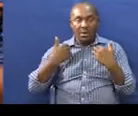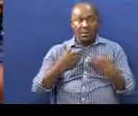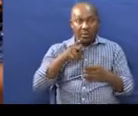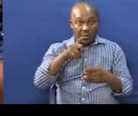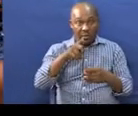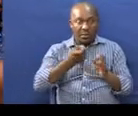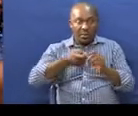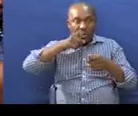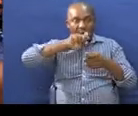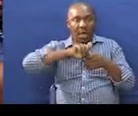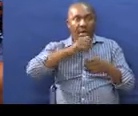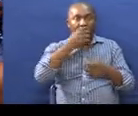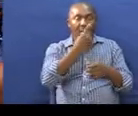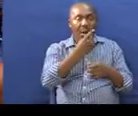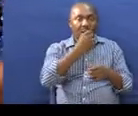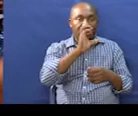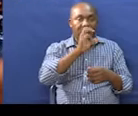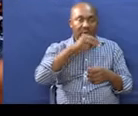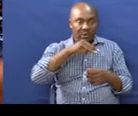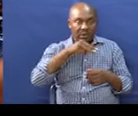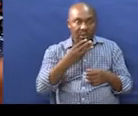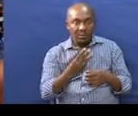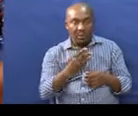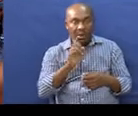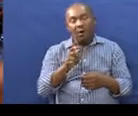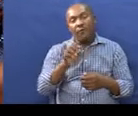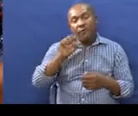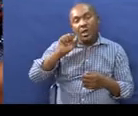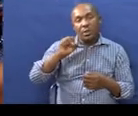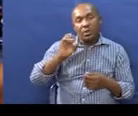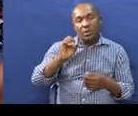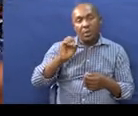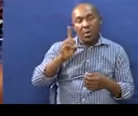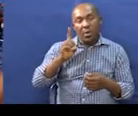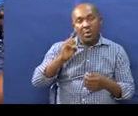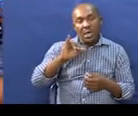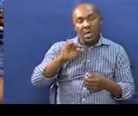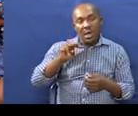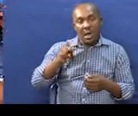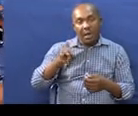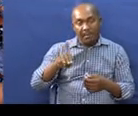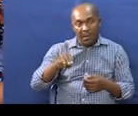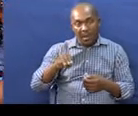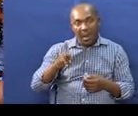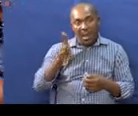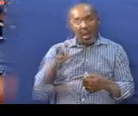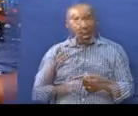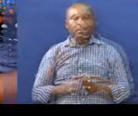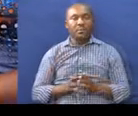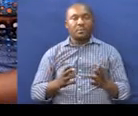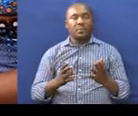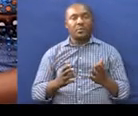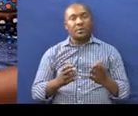again of sodium hydroxide in order to neutralize this acid. A combination